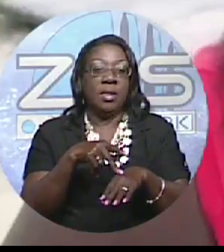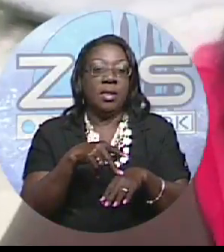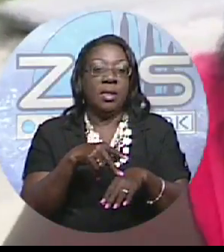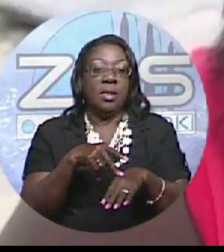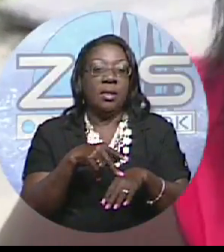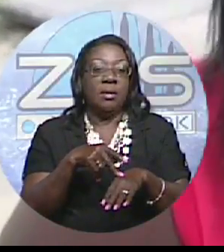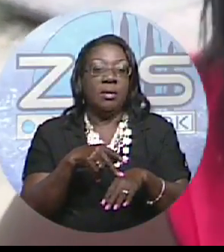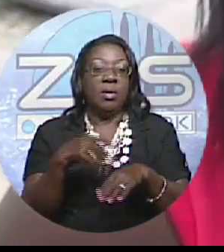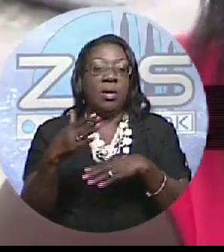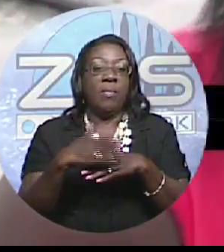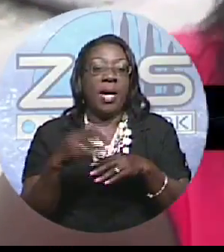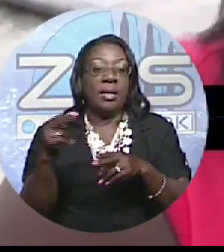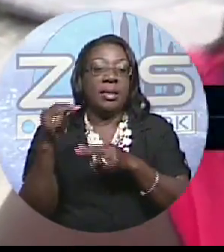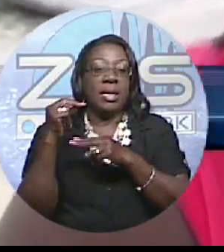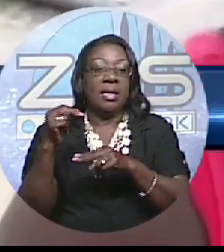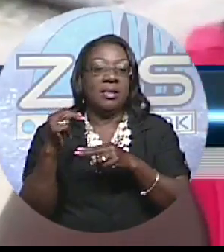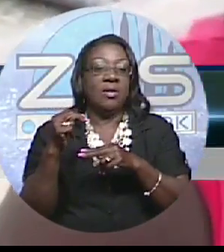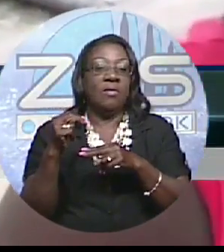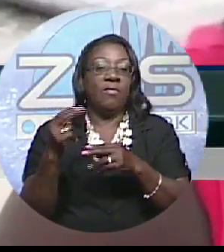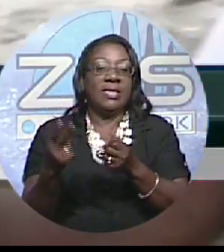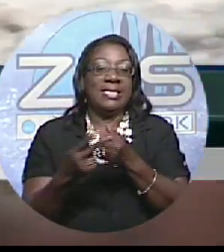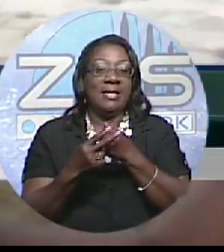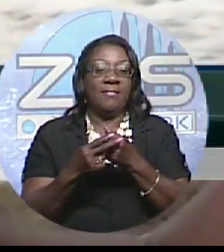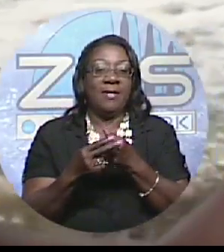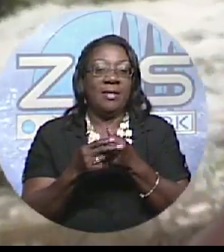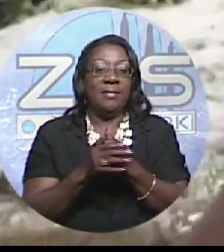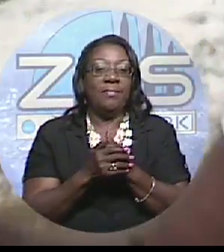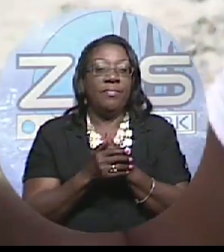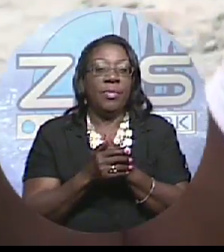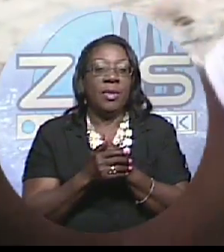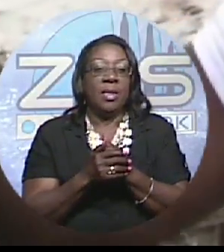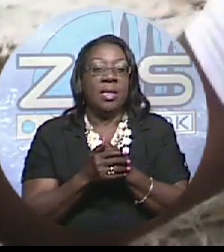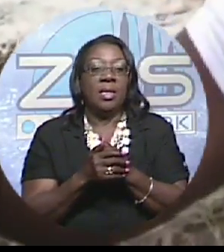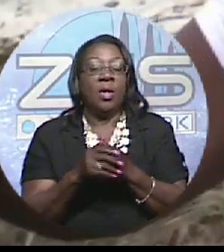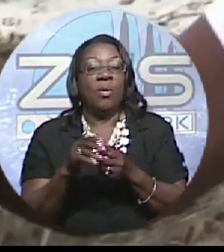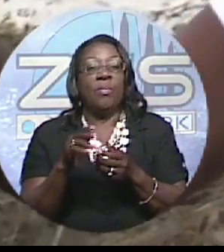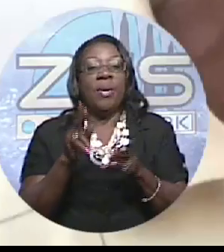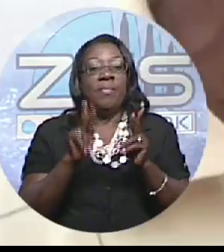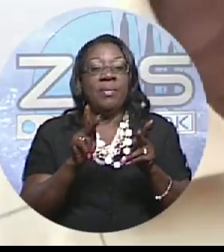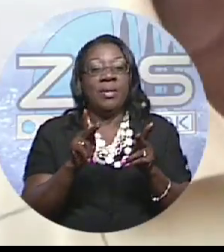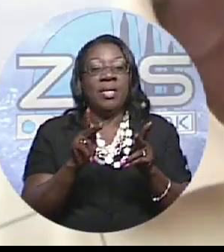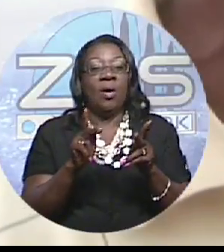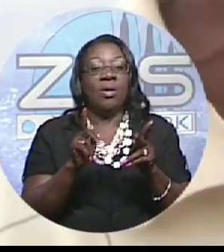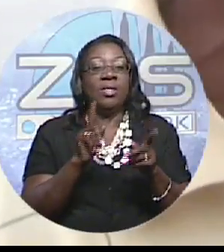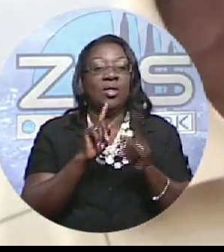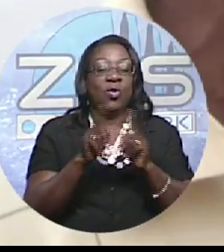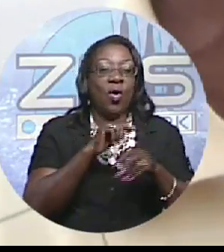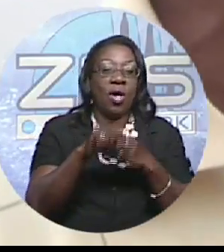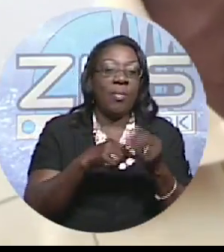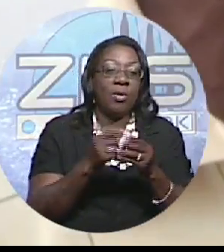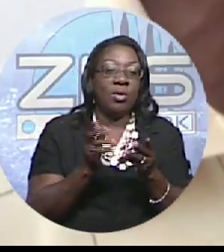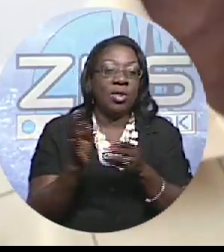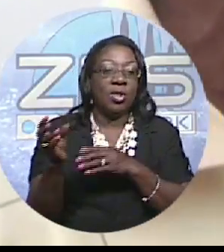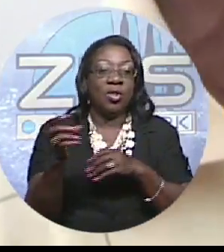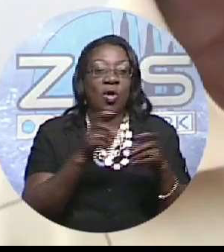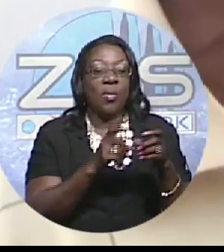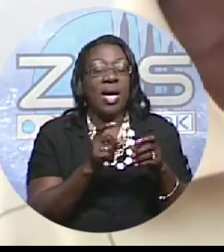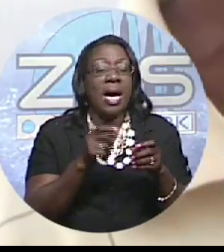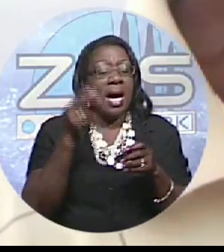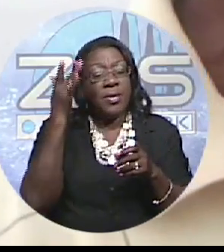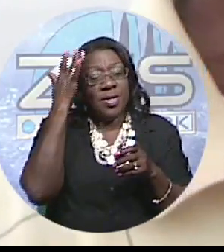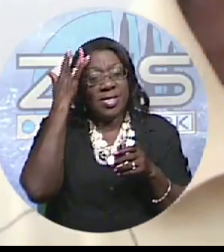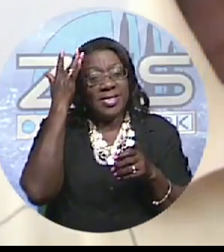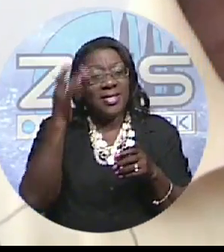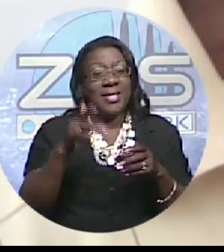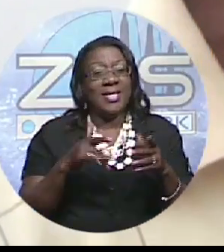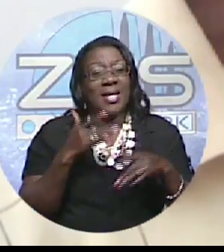at Nassau for safekeeping. Residents also shared their concerns ahead of ERIKA. Are you concerned about it, and how are